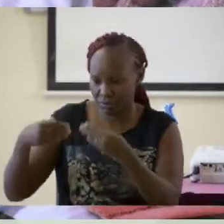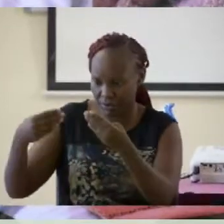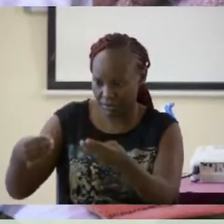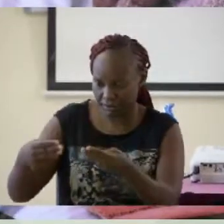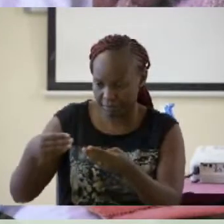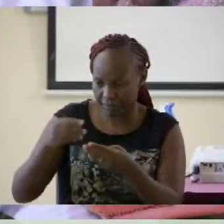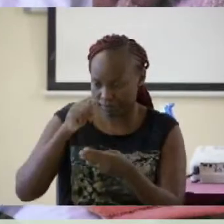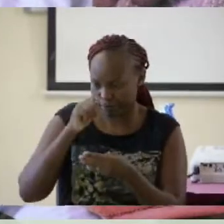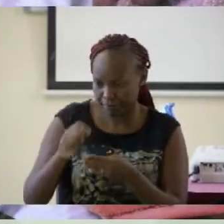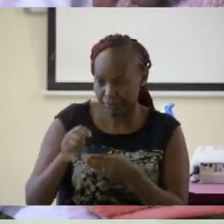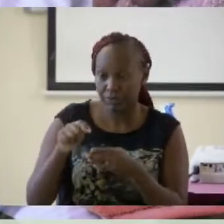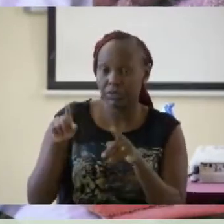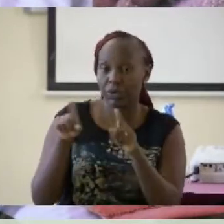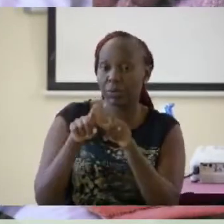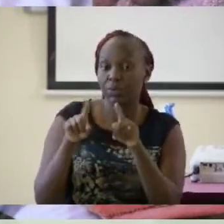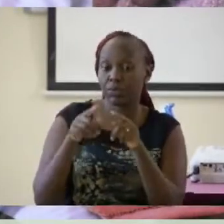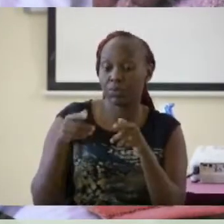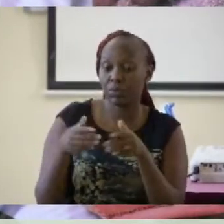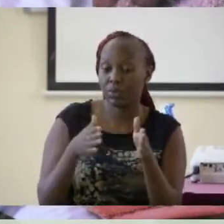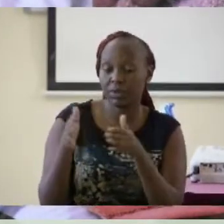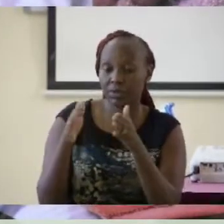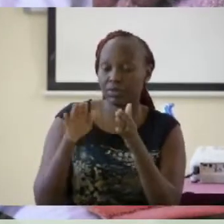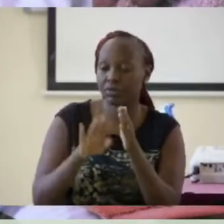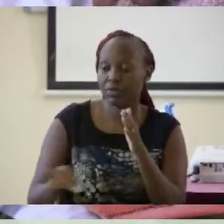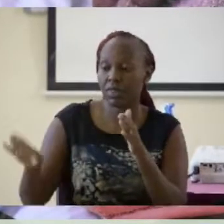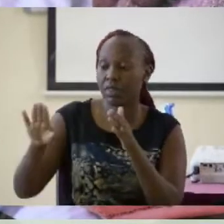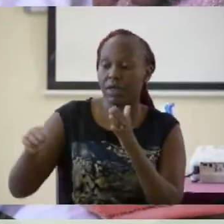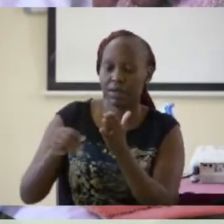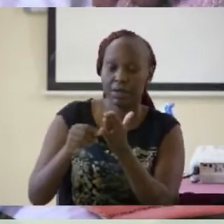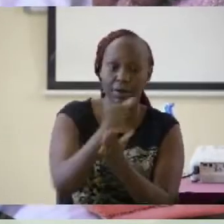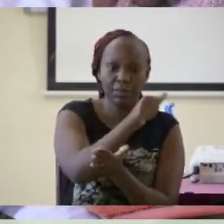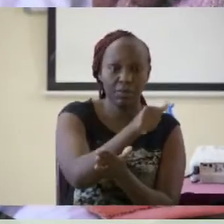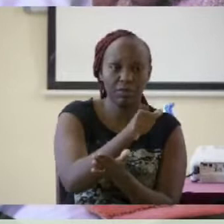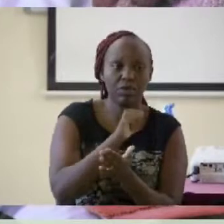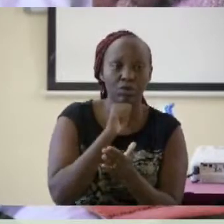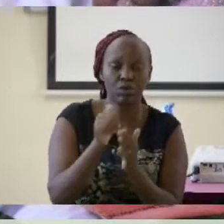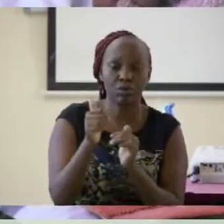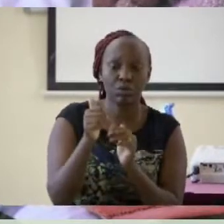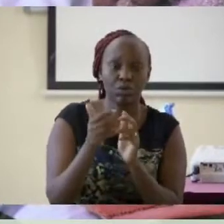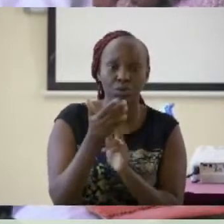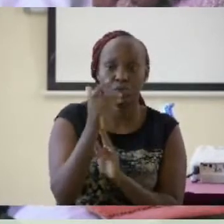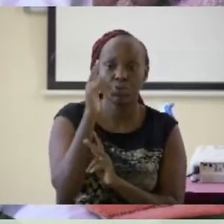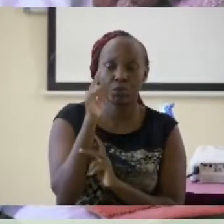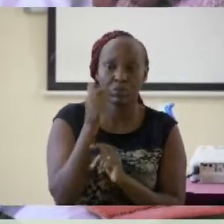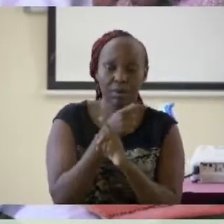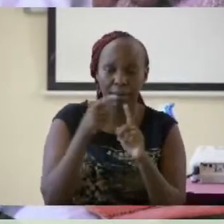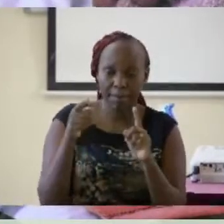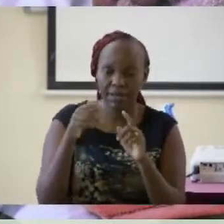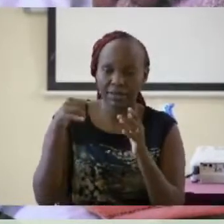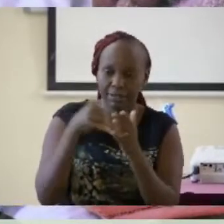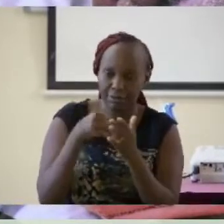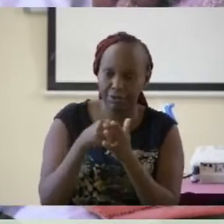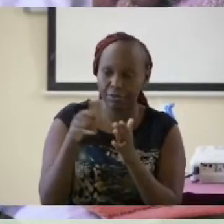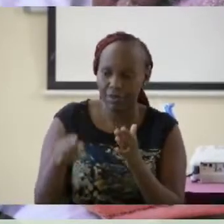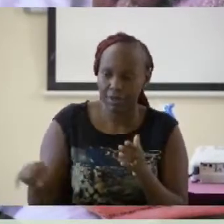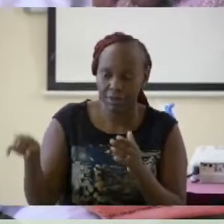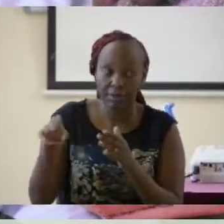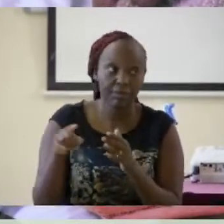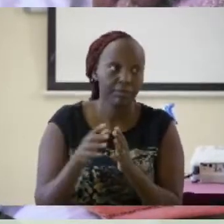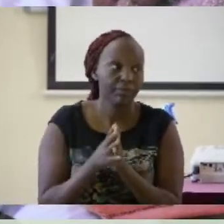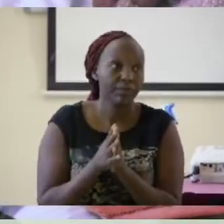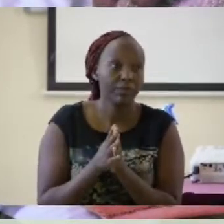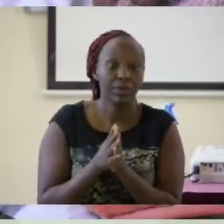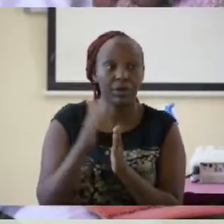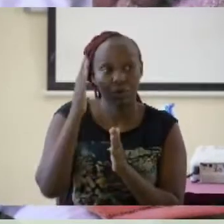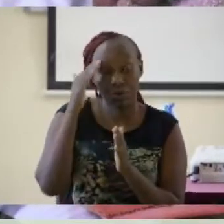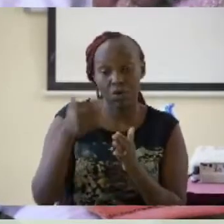and come up with ways for their removal. Not through laws, but through involving them. You know, the former